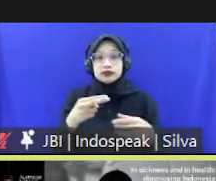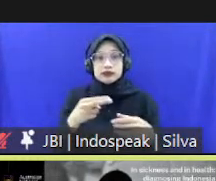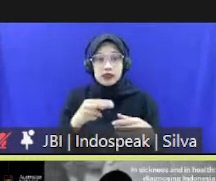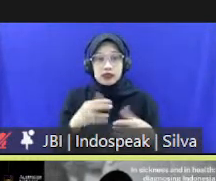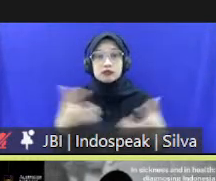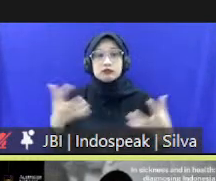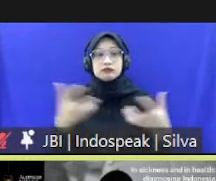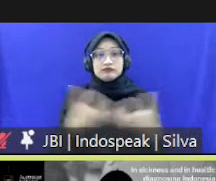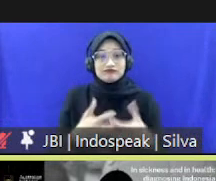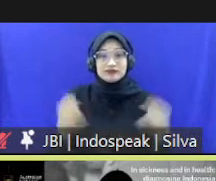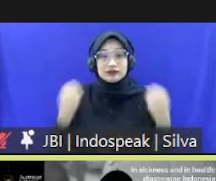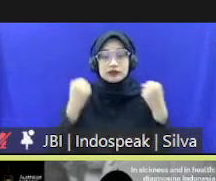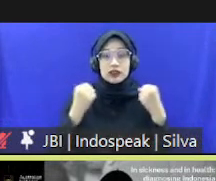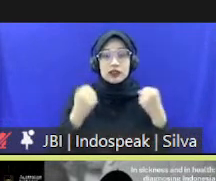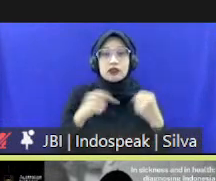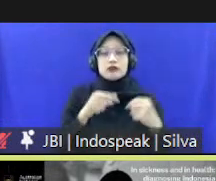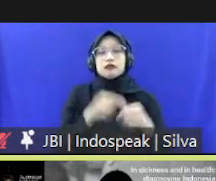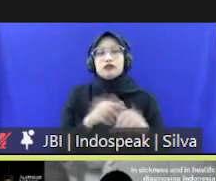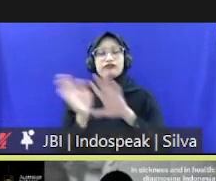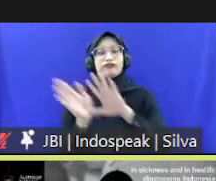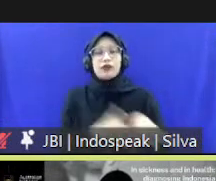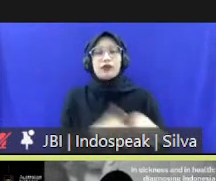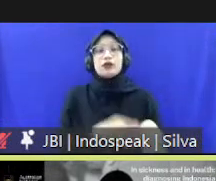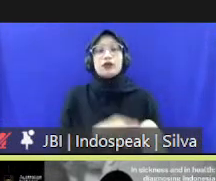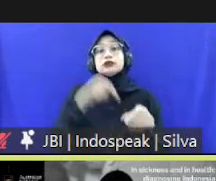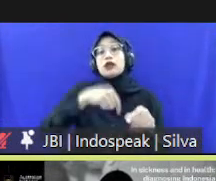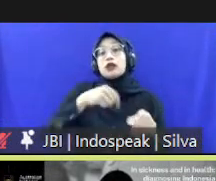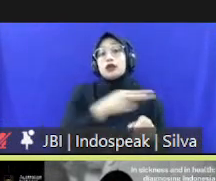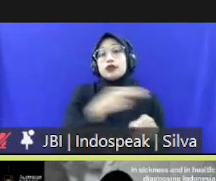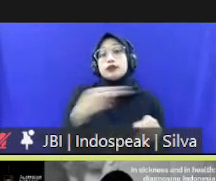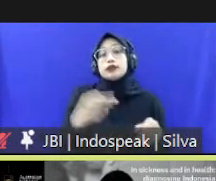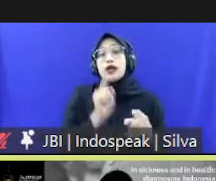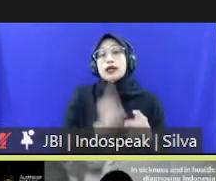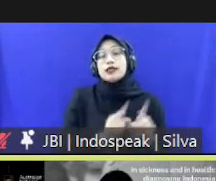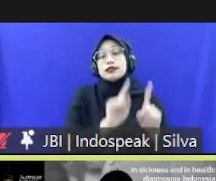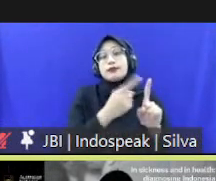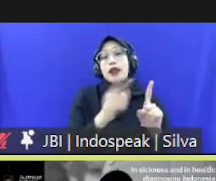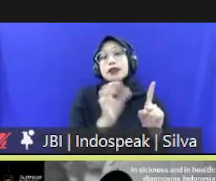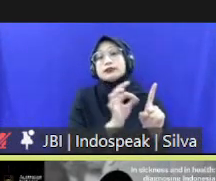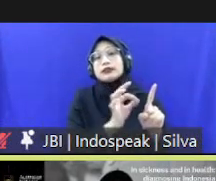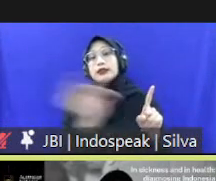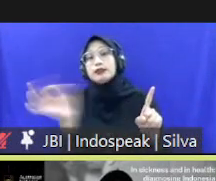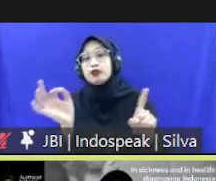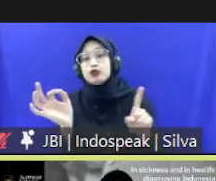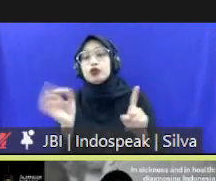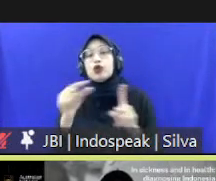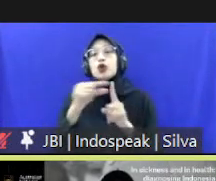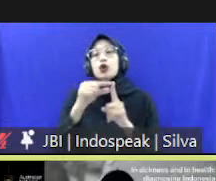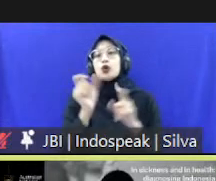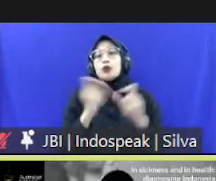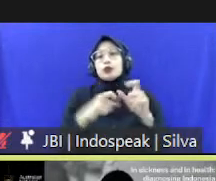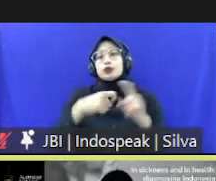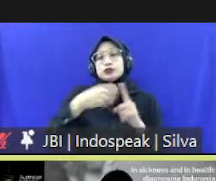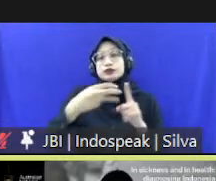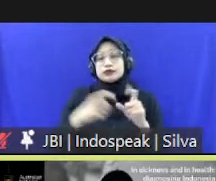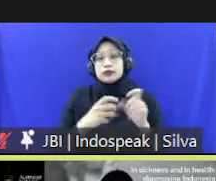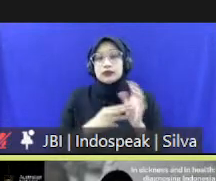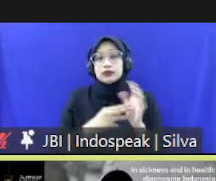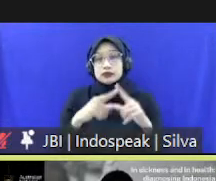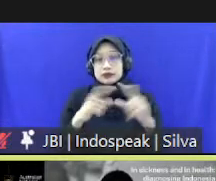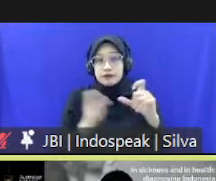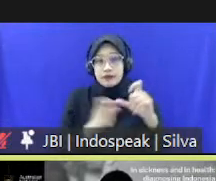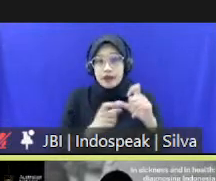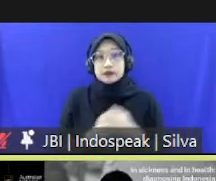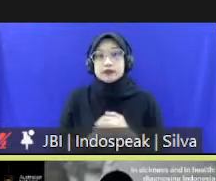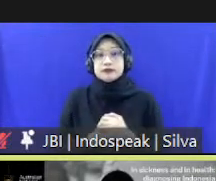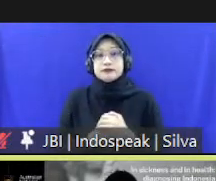pandemic response. While Indonesia has 11,000 health centers or puskesmas with 34%